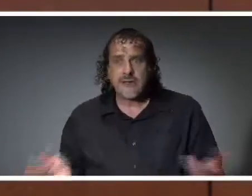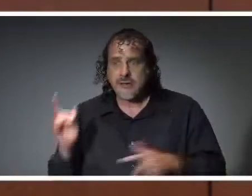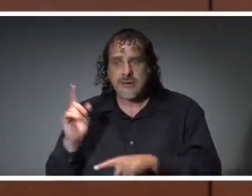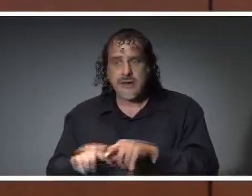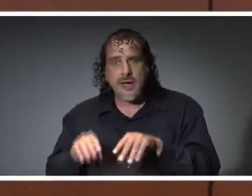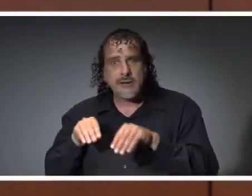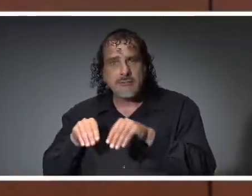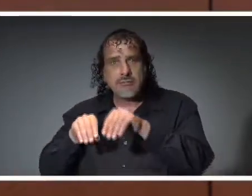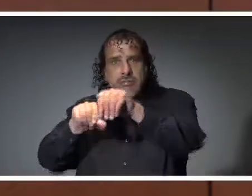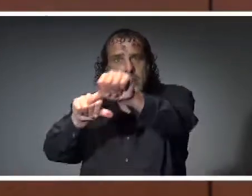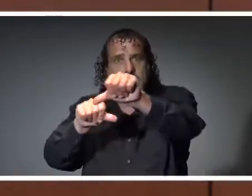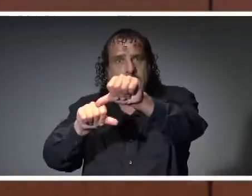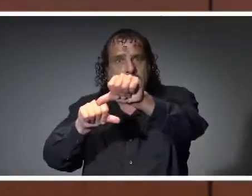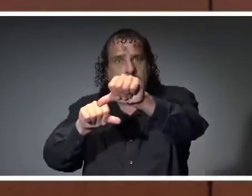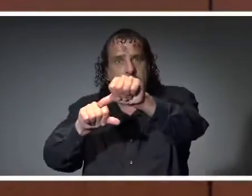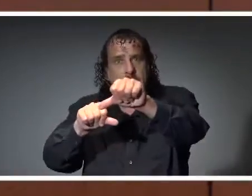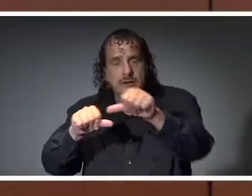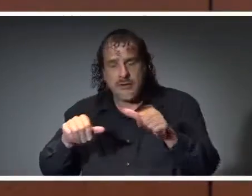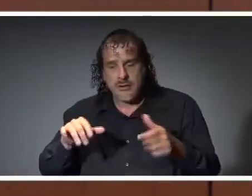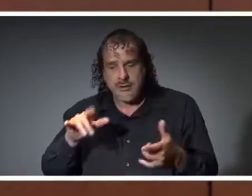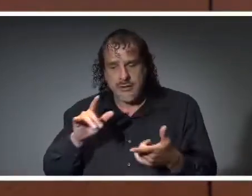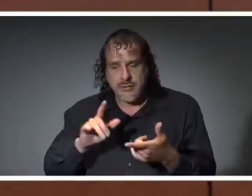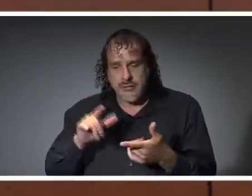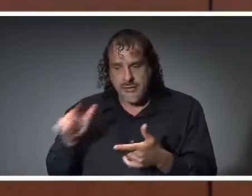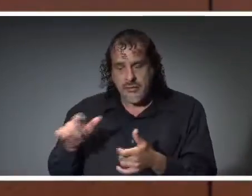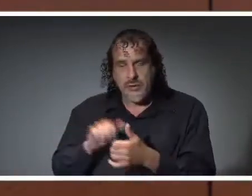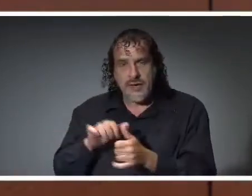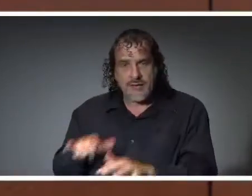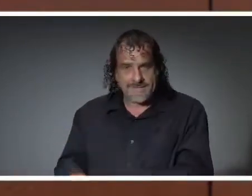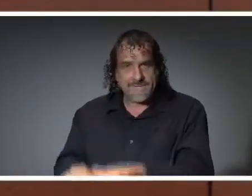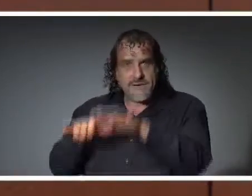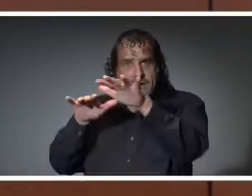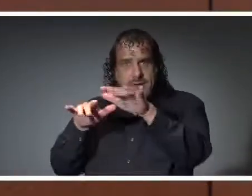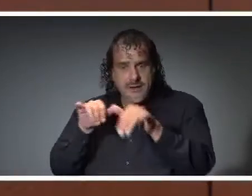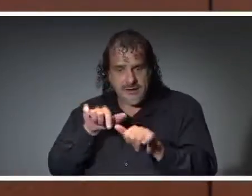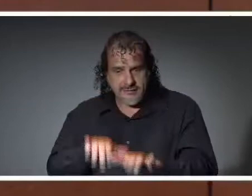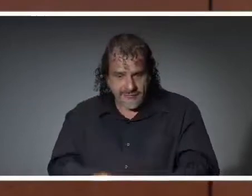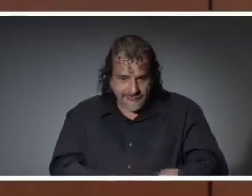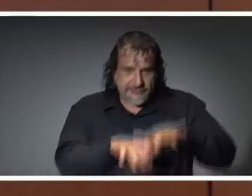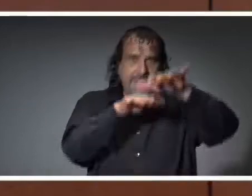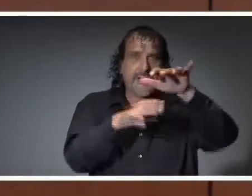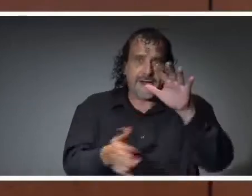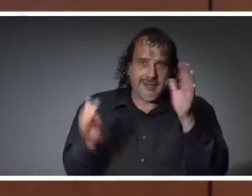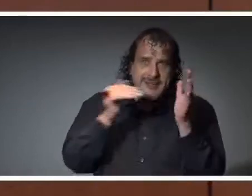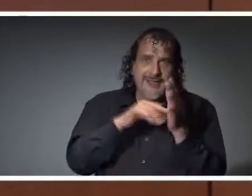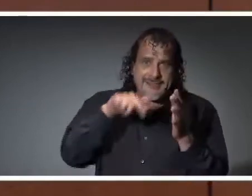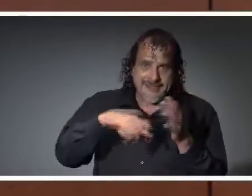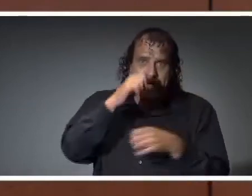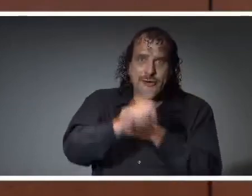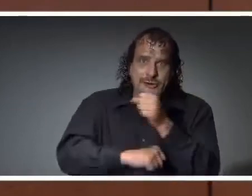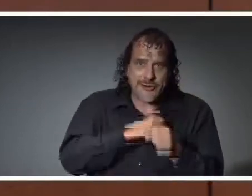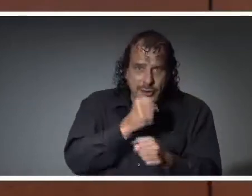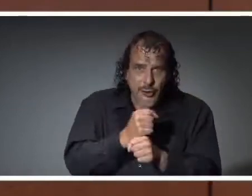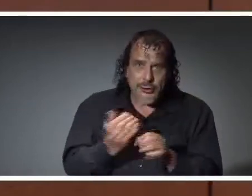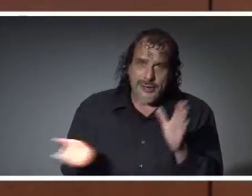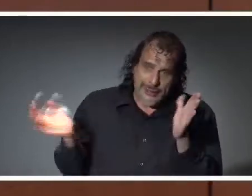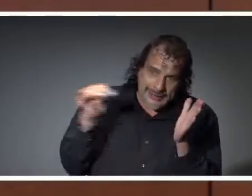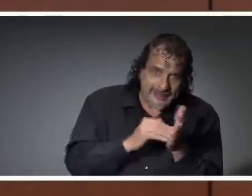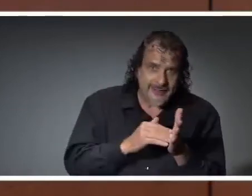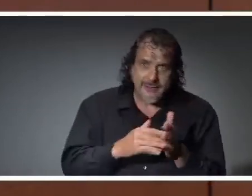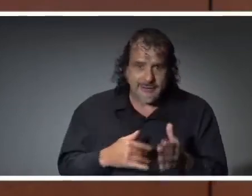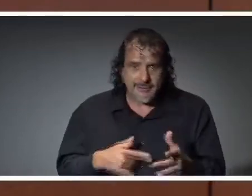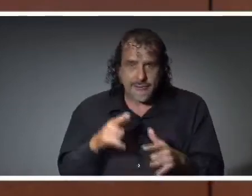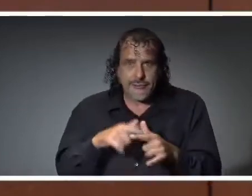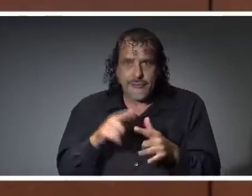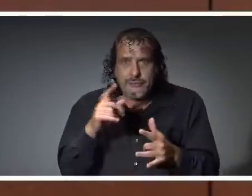planted because, in addition to the 2019 flood, it flooded again this year due to the high river levels, and it just was too wet